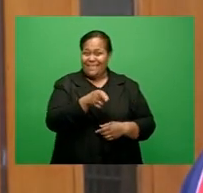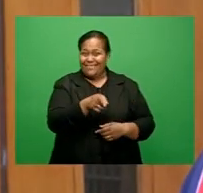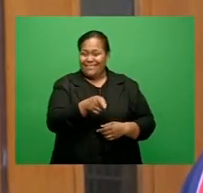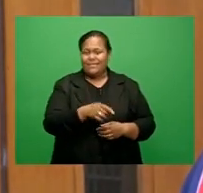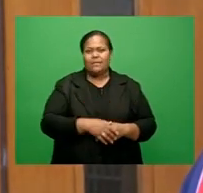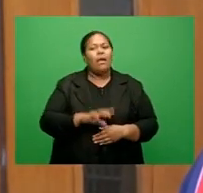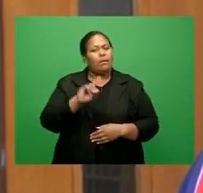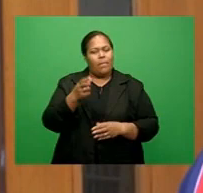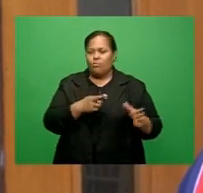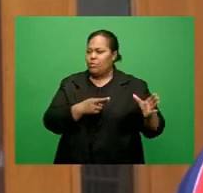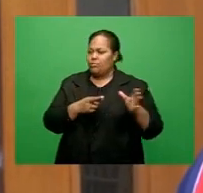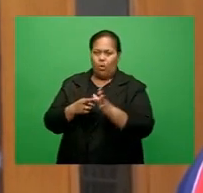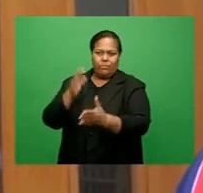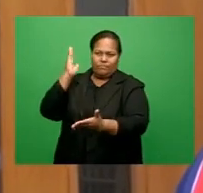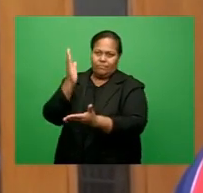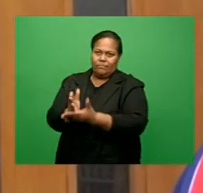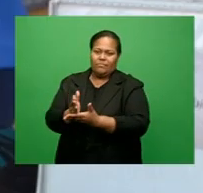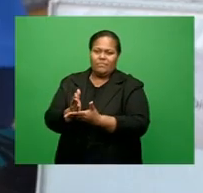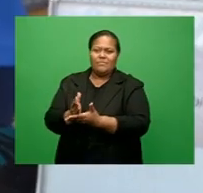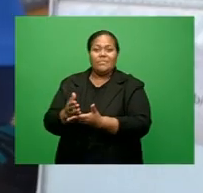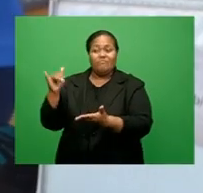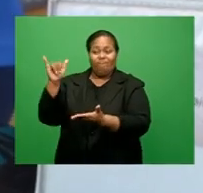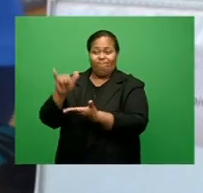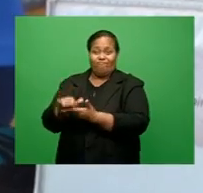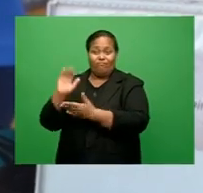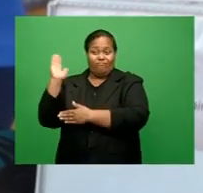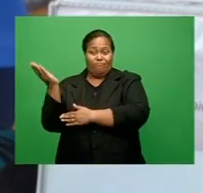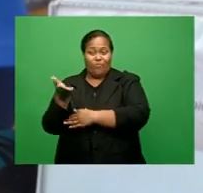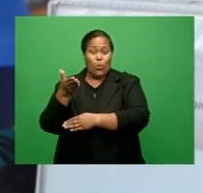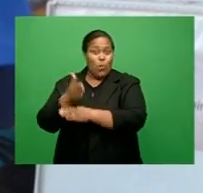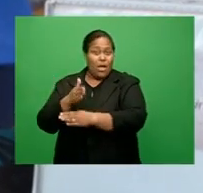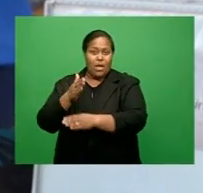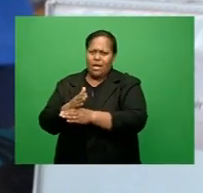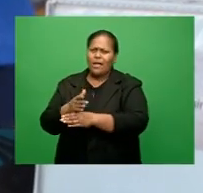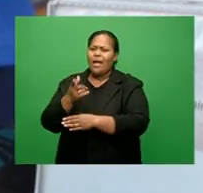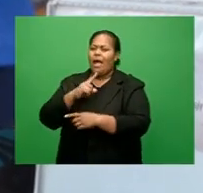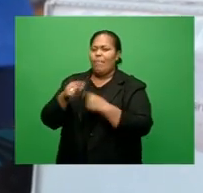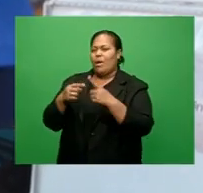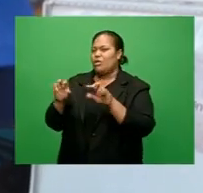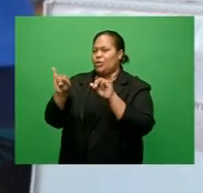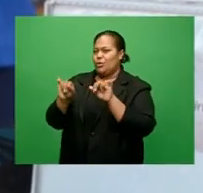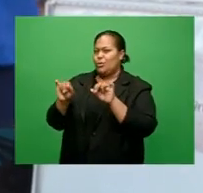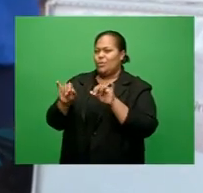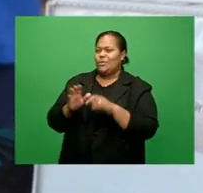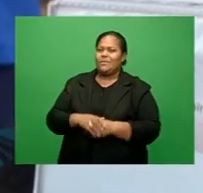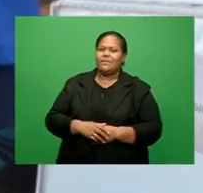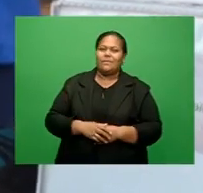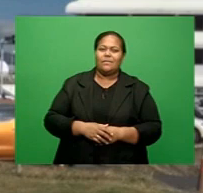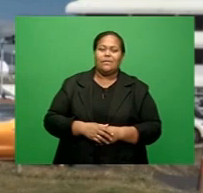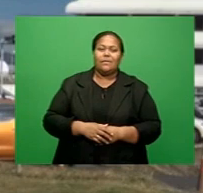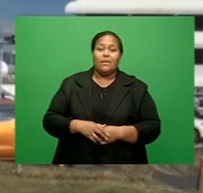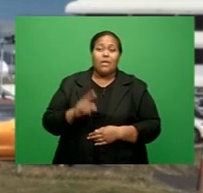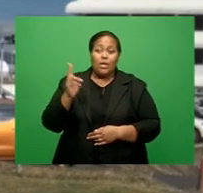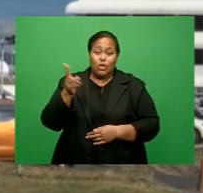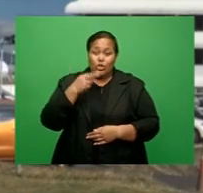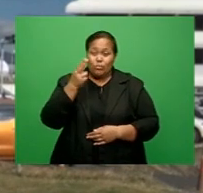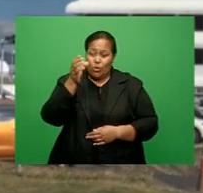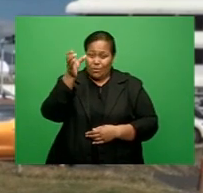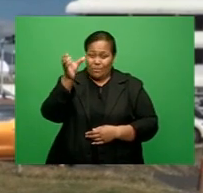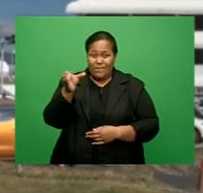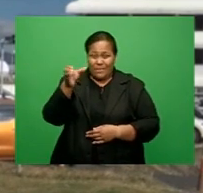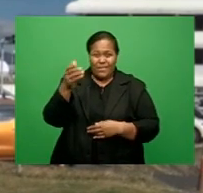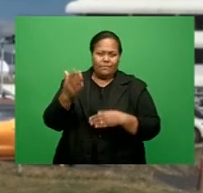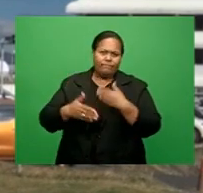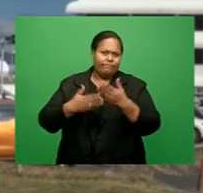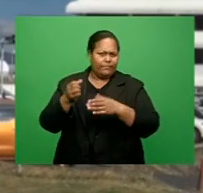responding directly to the Flight Attendants Union in respect to the issues raised. A spokesperson said the company is following